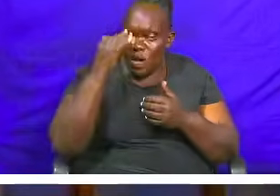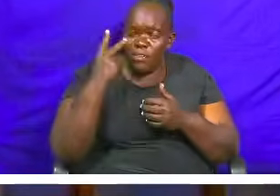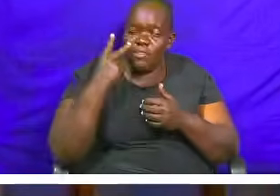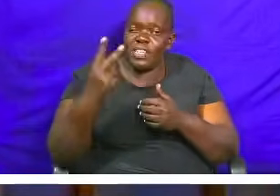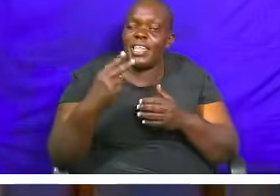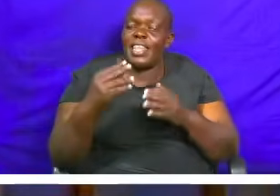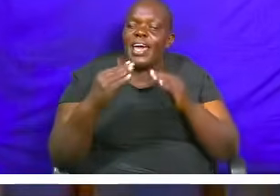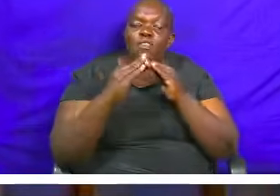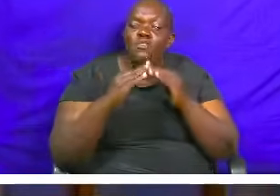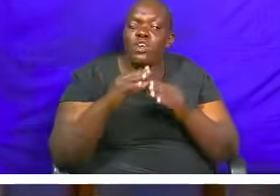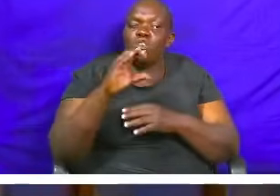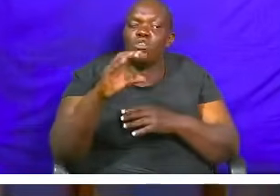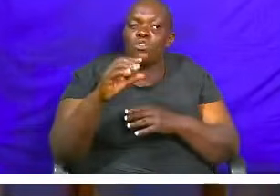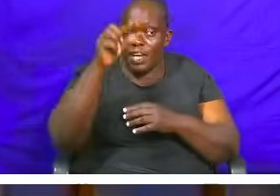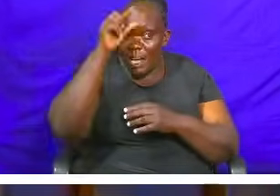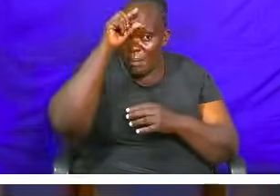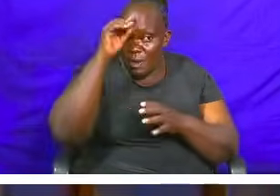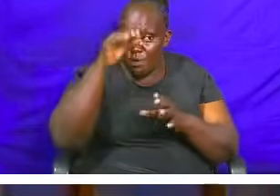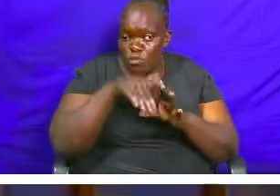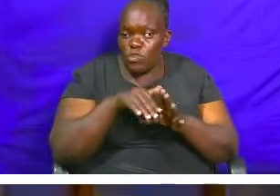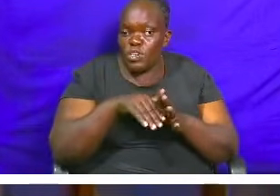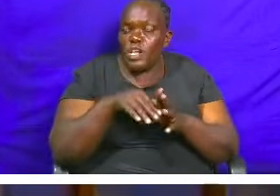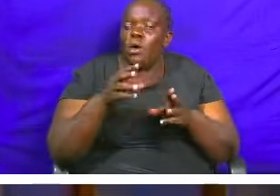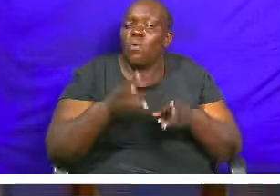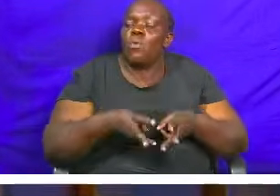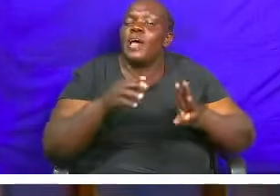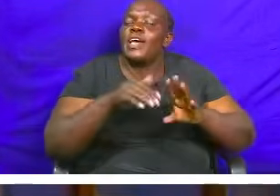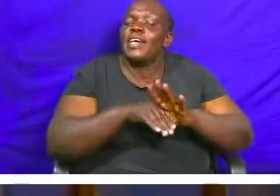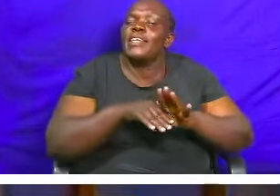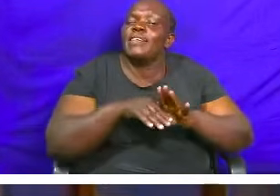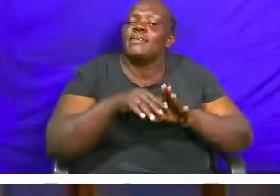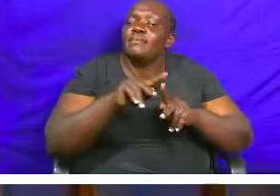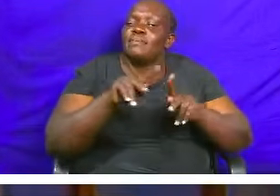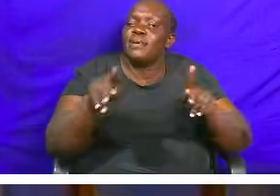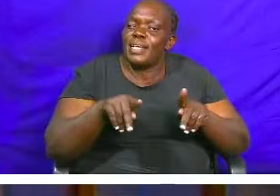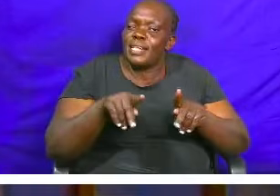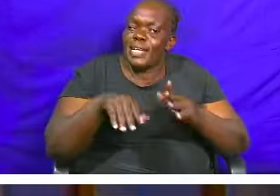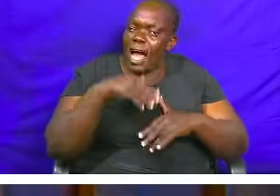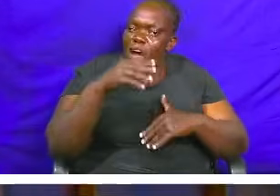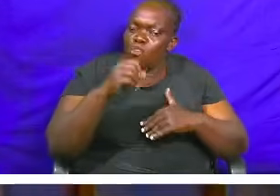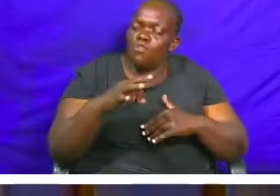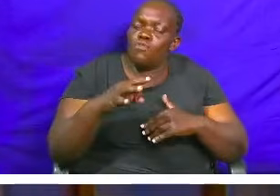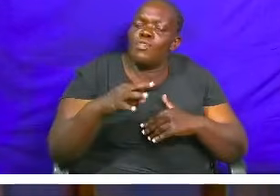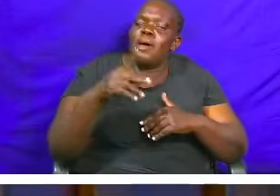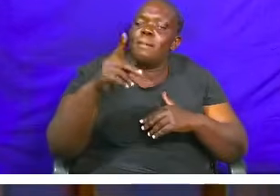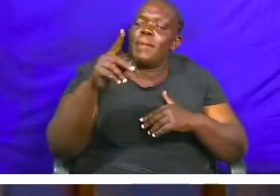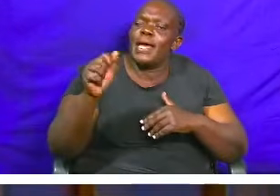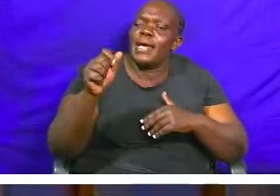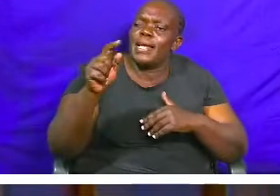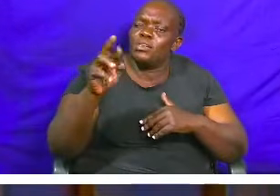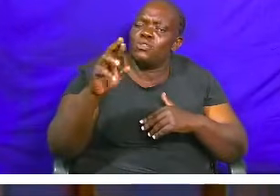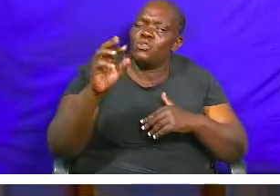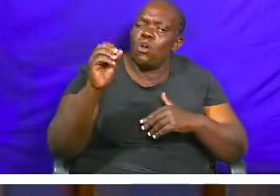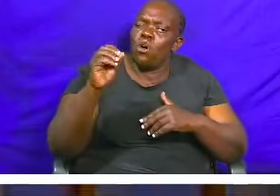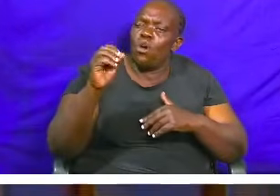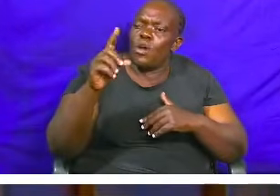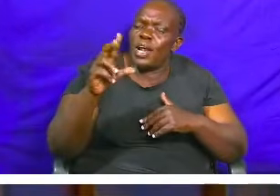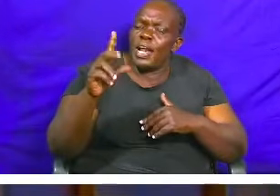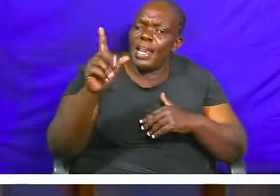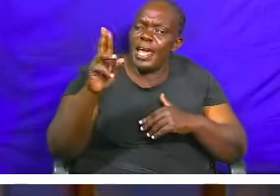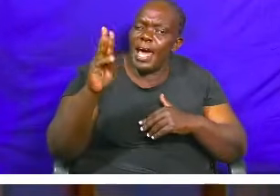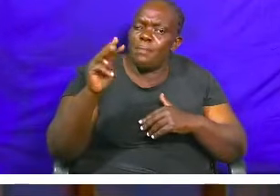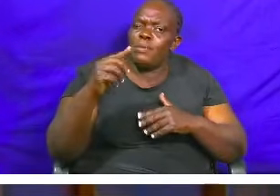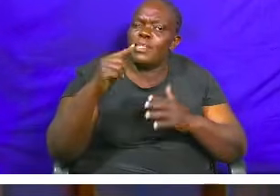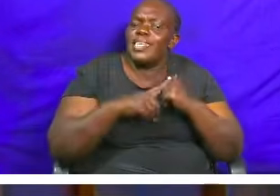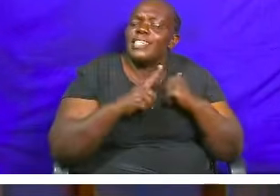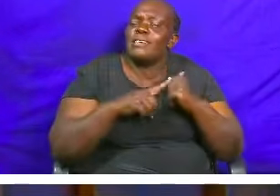cost. So government has put measures in place. So first, out of the petroleum development levy, they have given 6.2